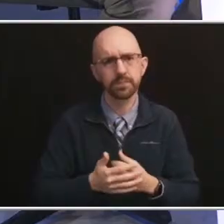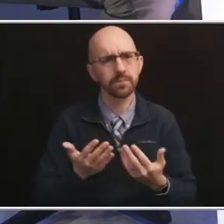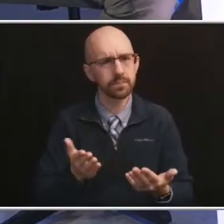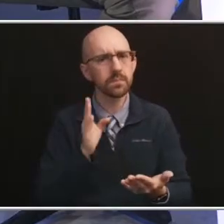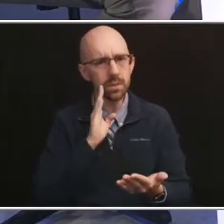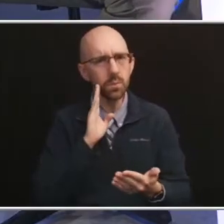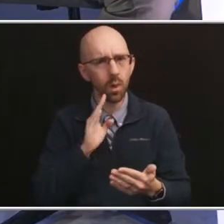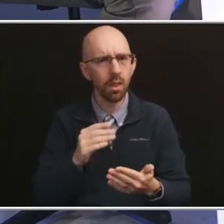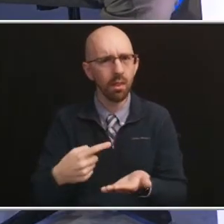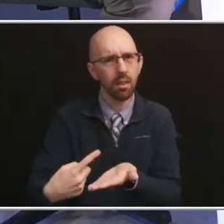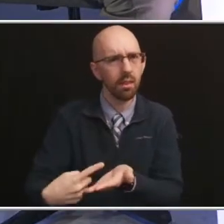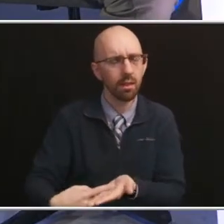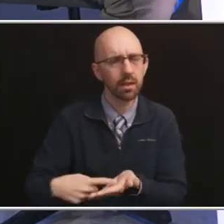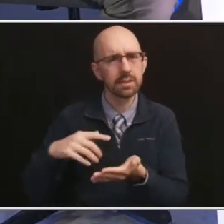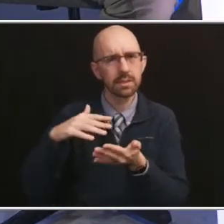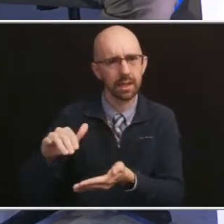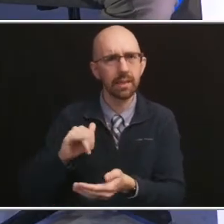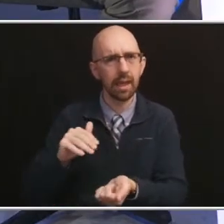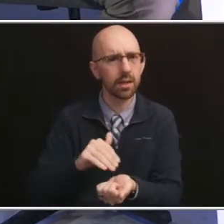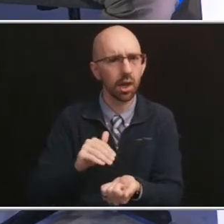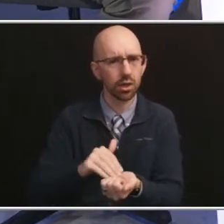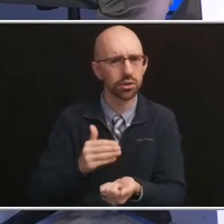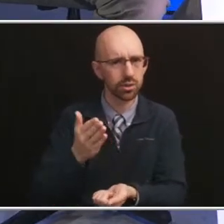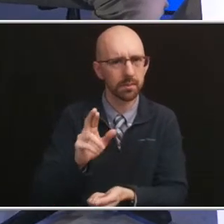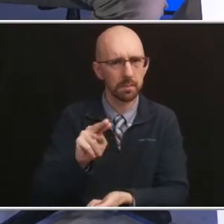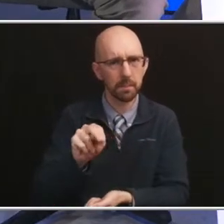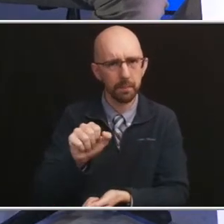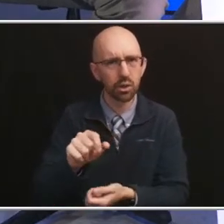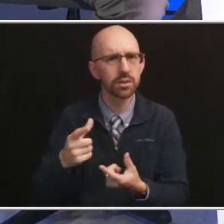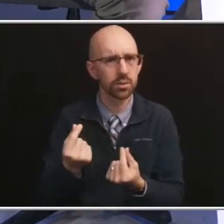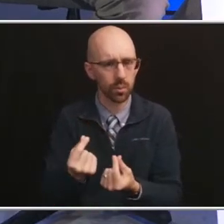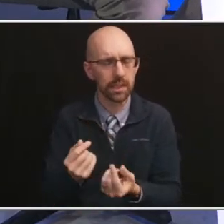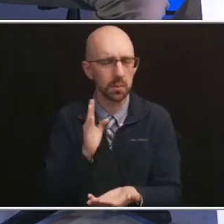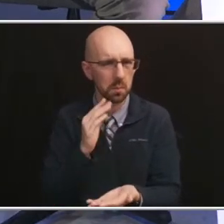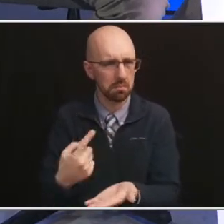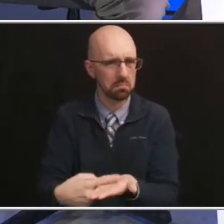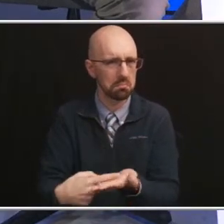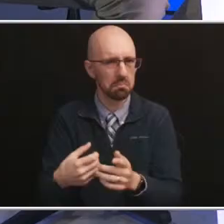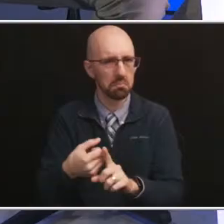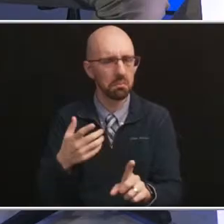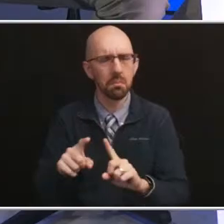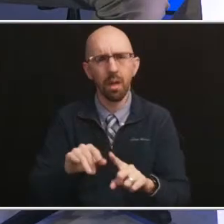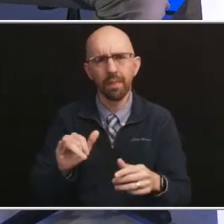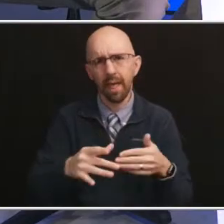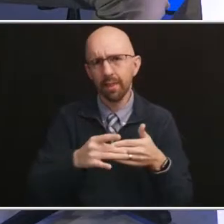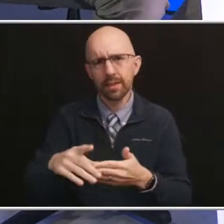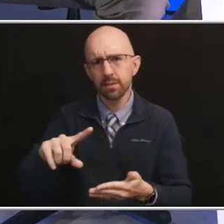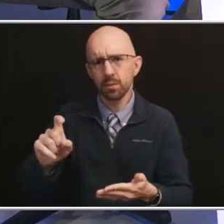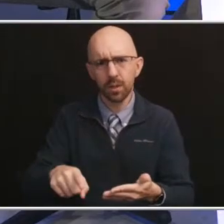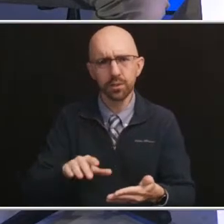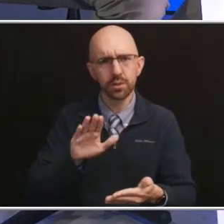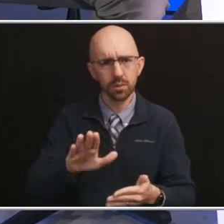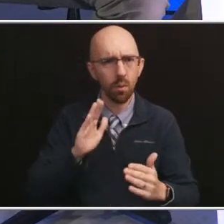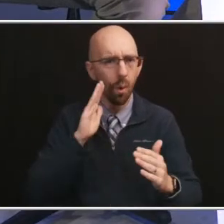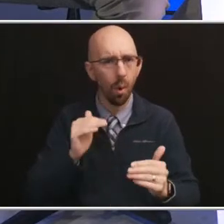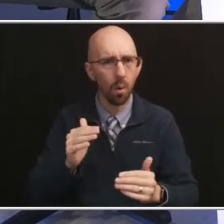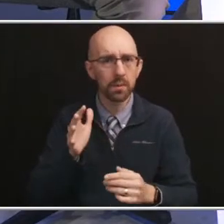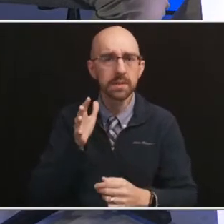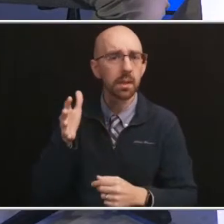the study that Dr. Burns is doing, but it leads to the question, is your hope one day that